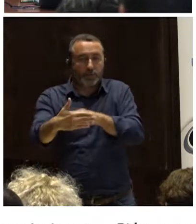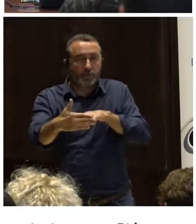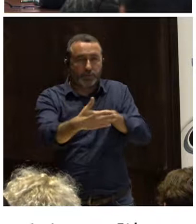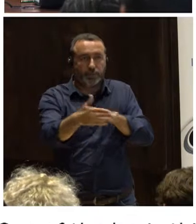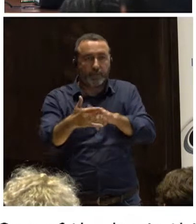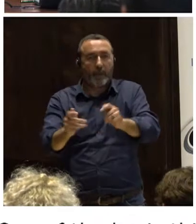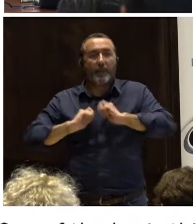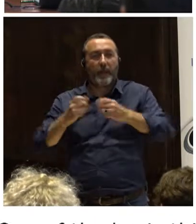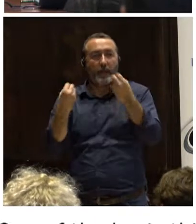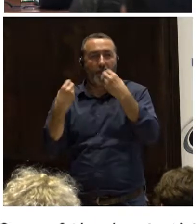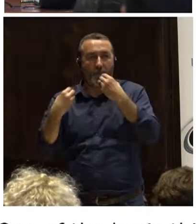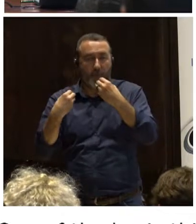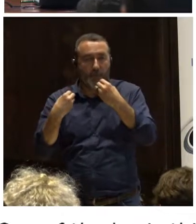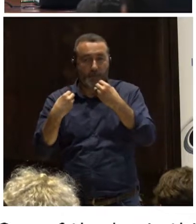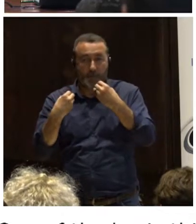for the child.